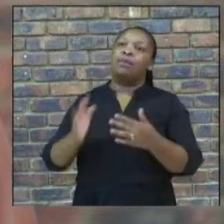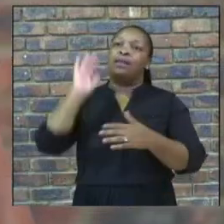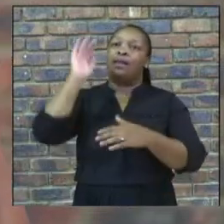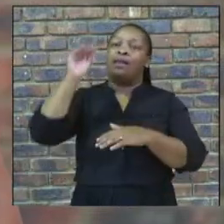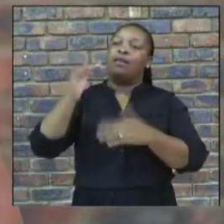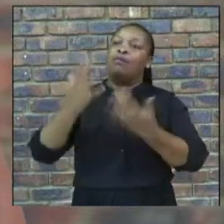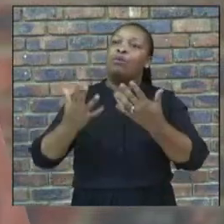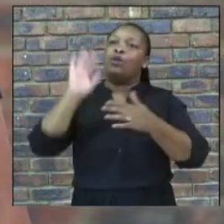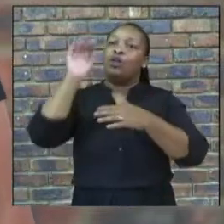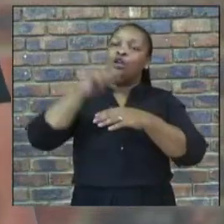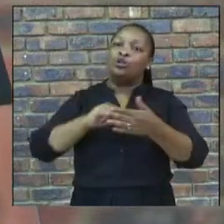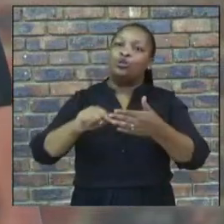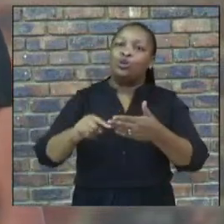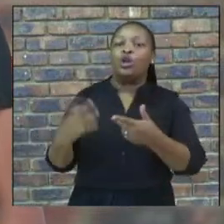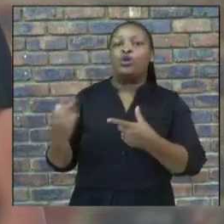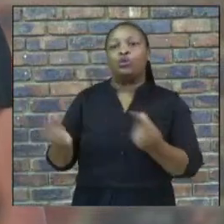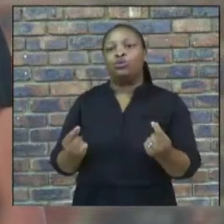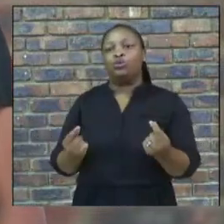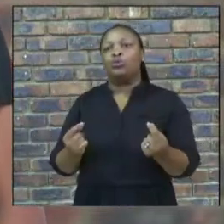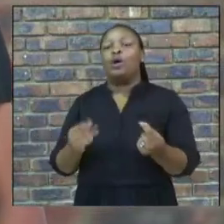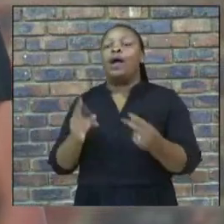around. But it's not practical.